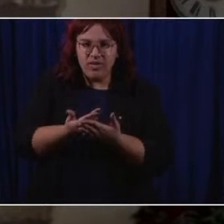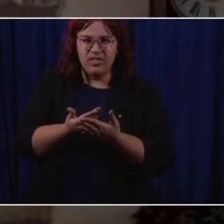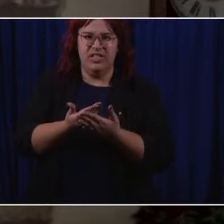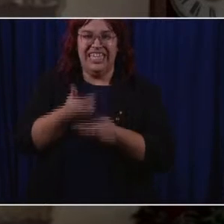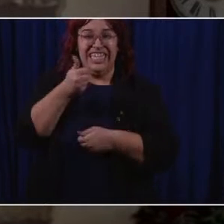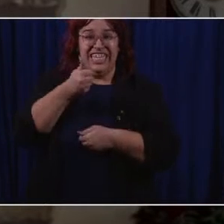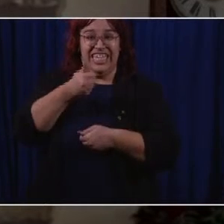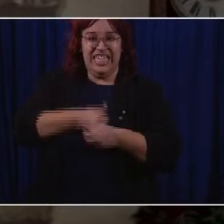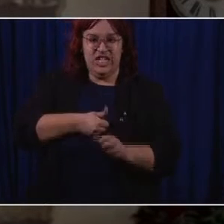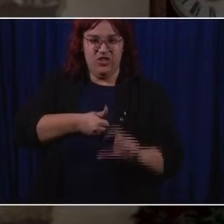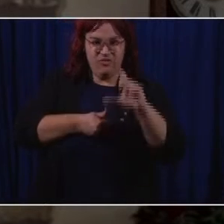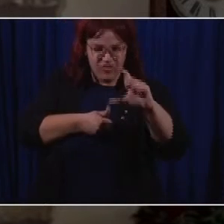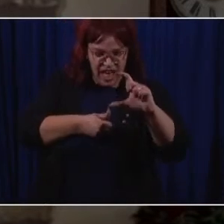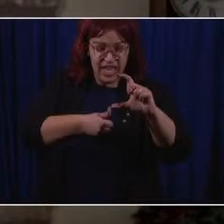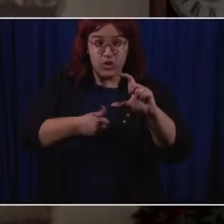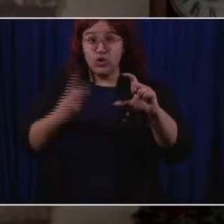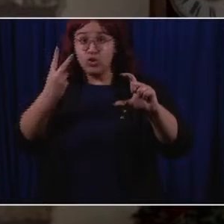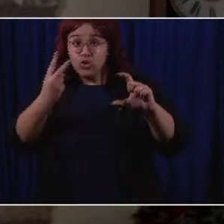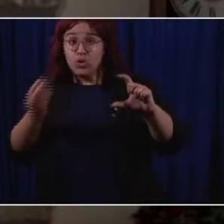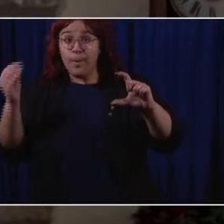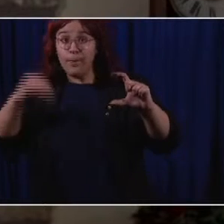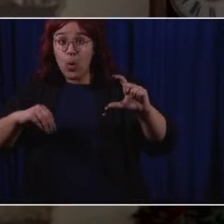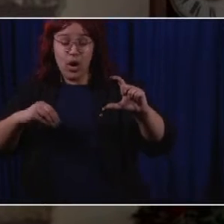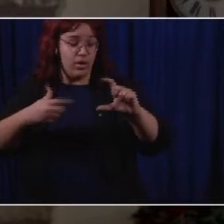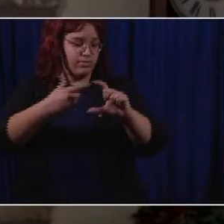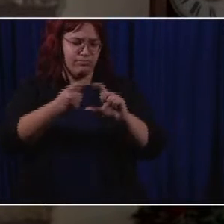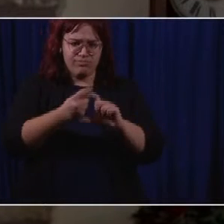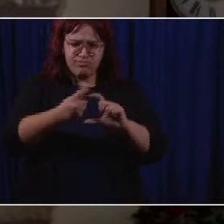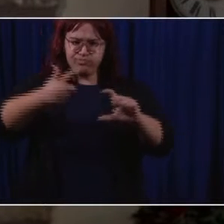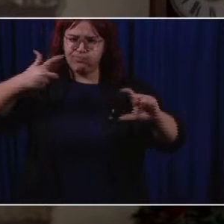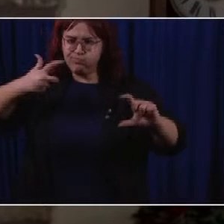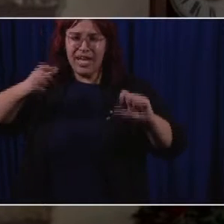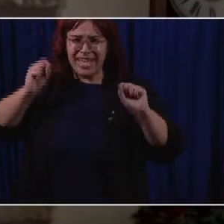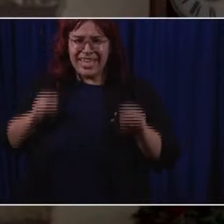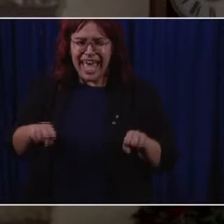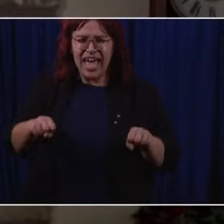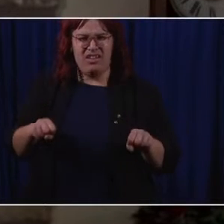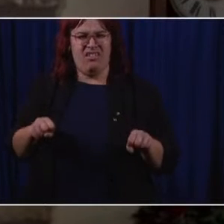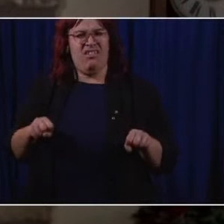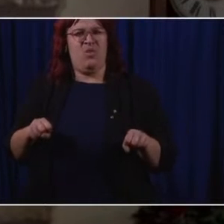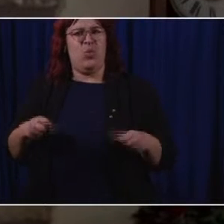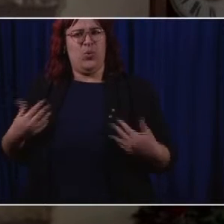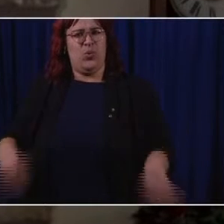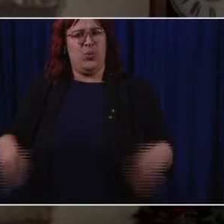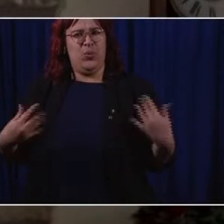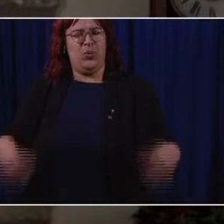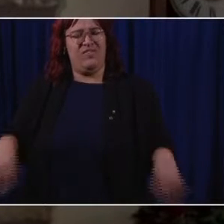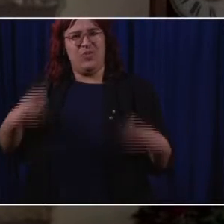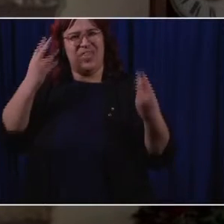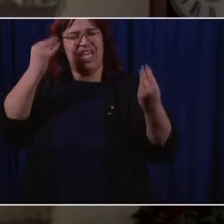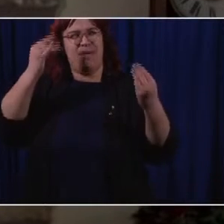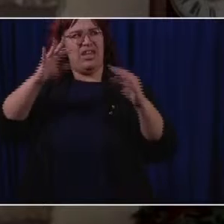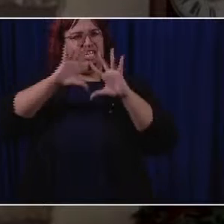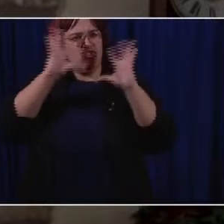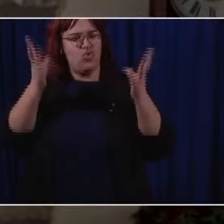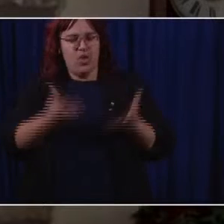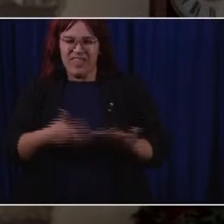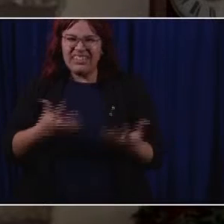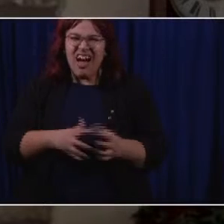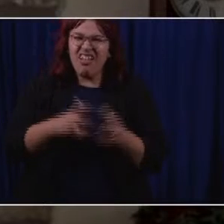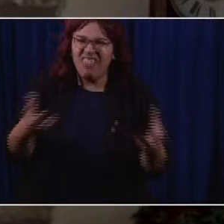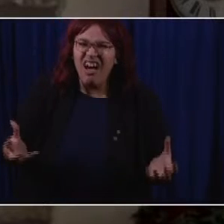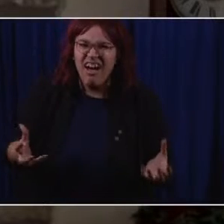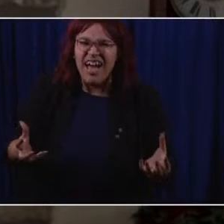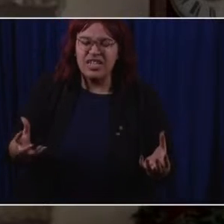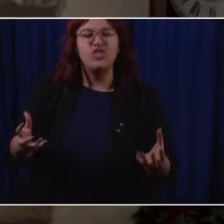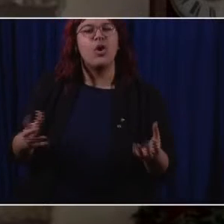may not seem like a lot, but in the grand, in the grand scheme of things, it really adds up. What do you think this will mean for